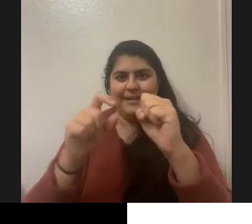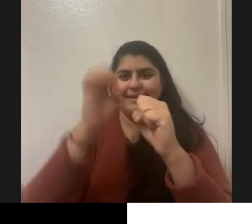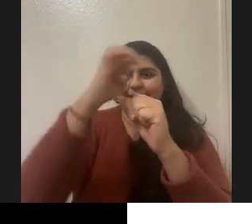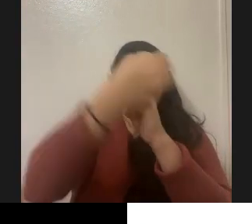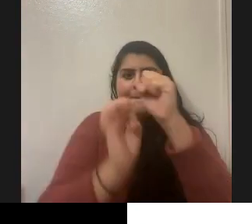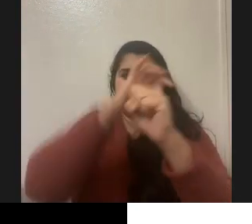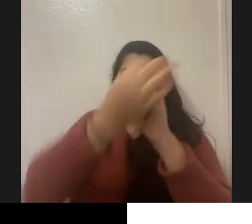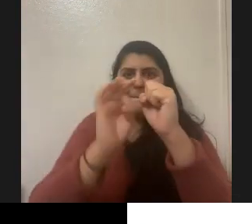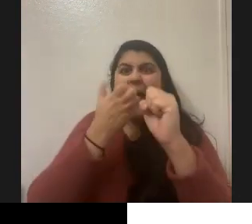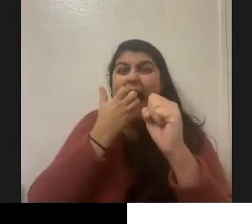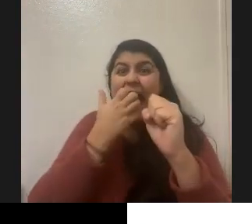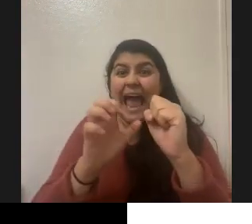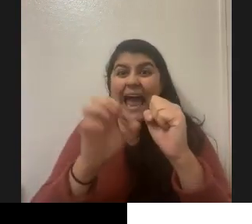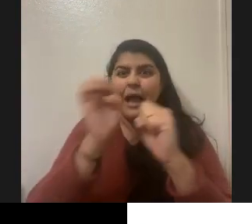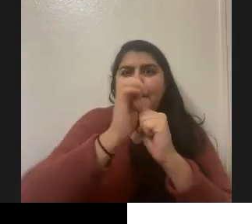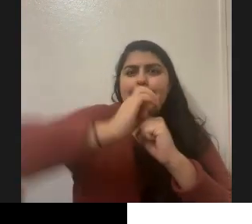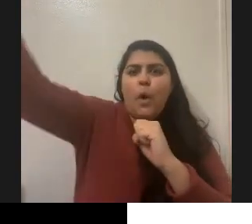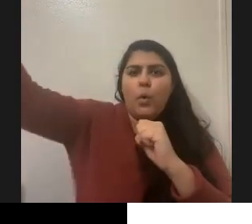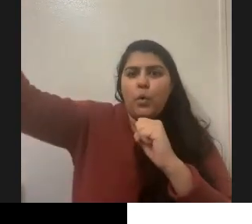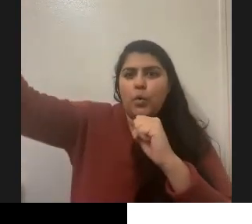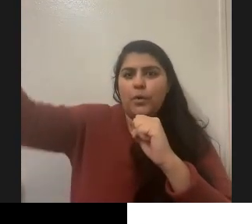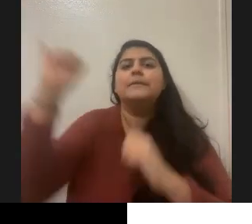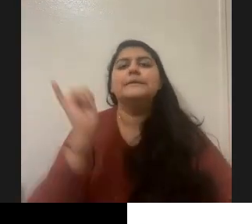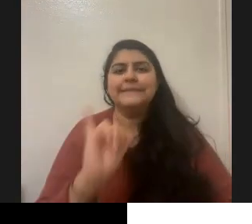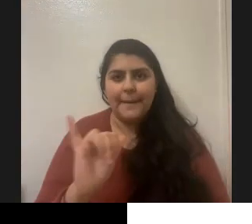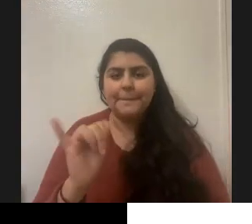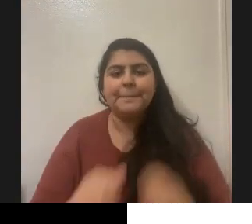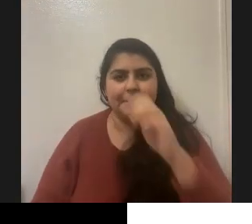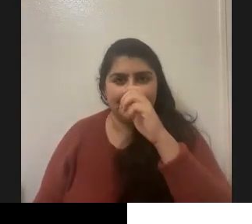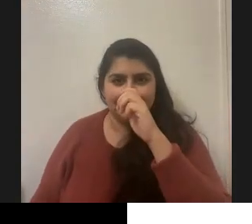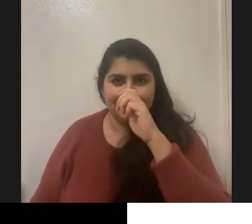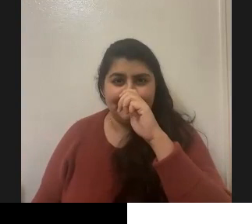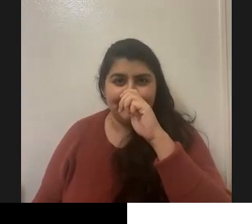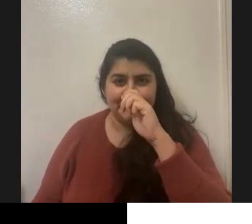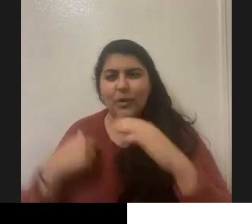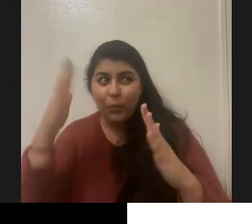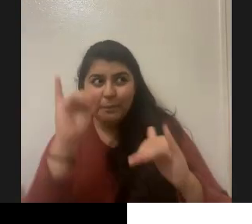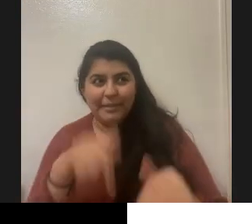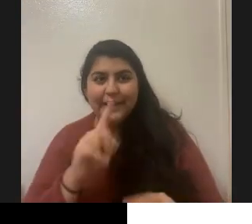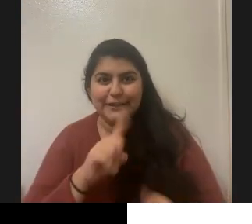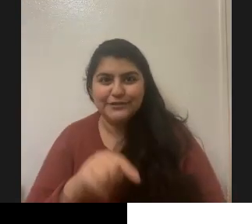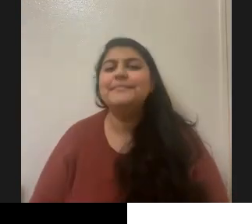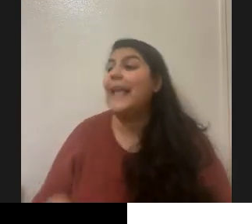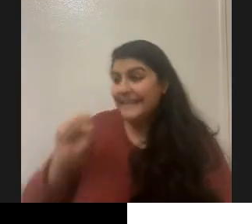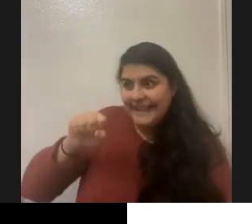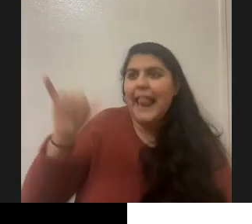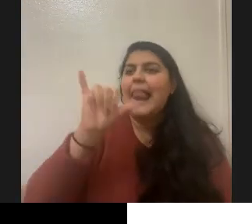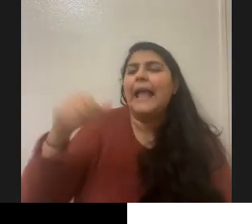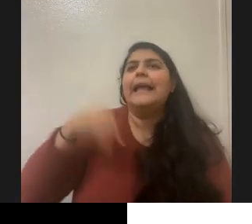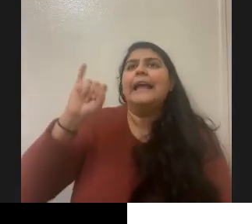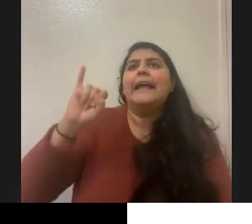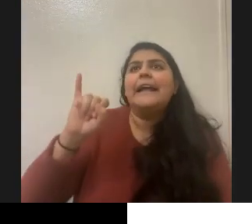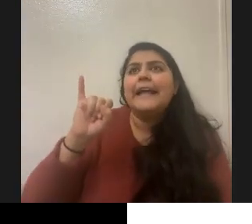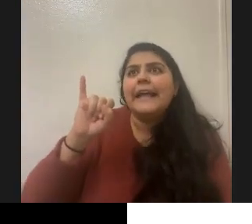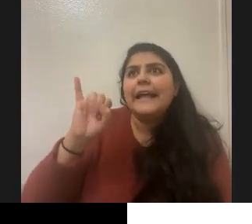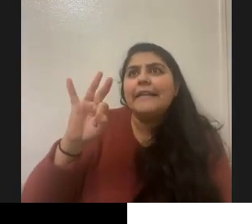and just so charged up. Well, I don't know if I answered your question. No, this is good. If my